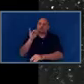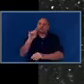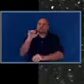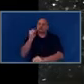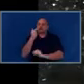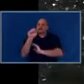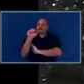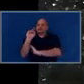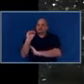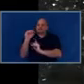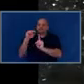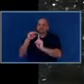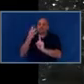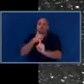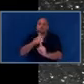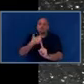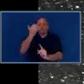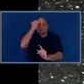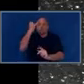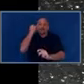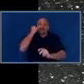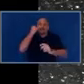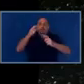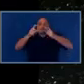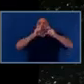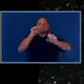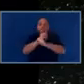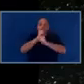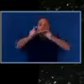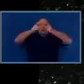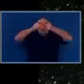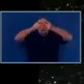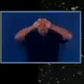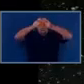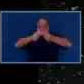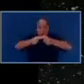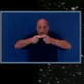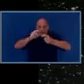we want to know whether it was tilted or flush when it fired the gas.